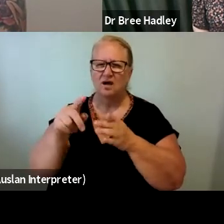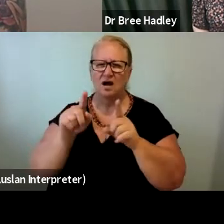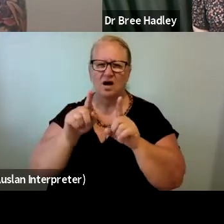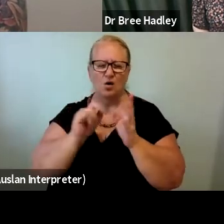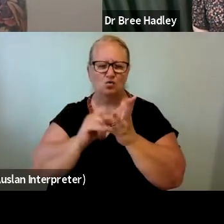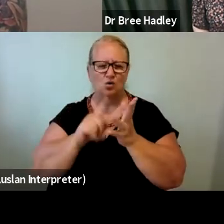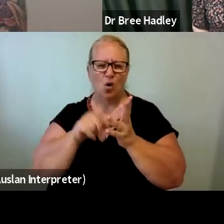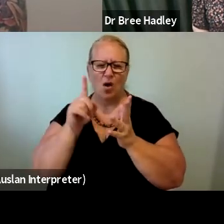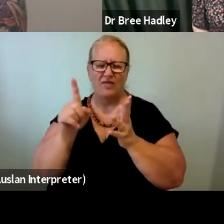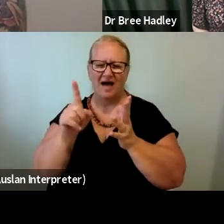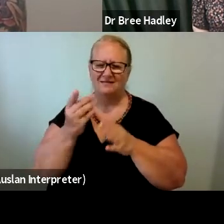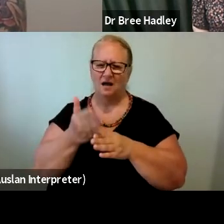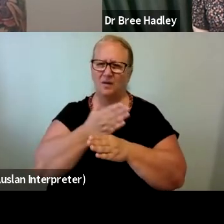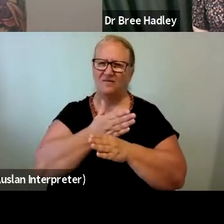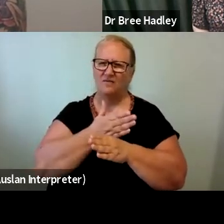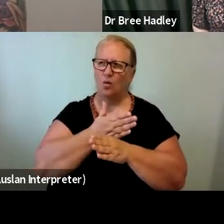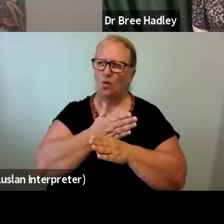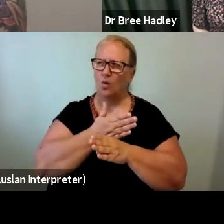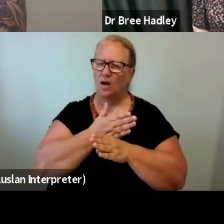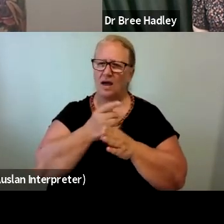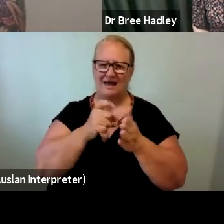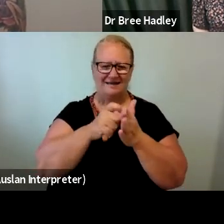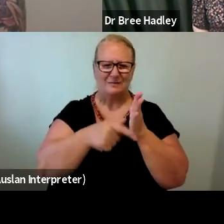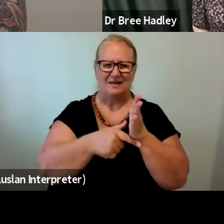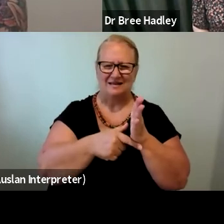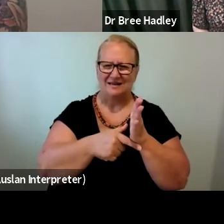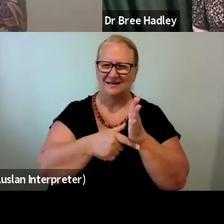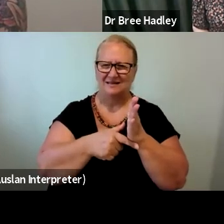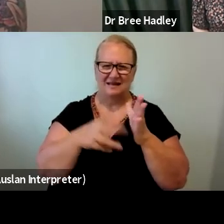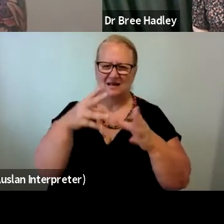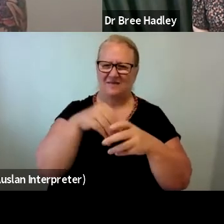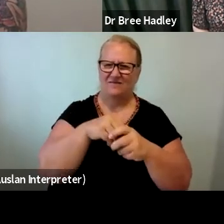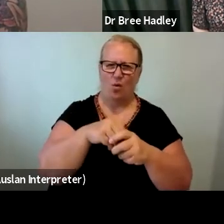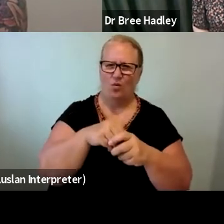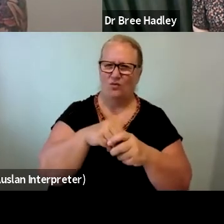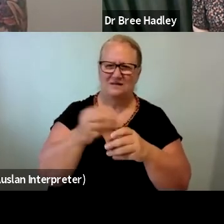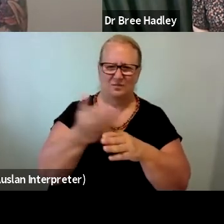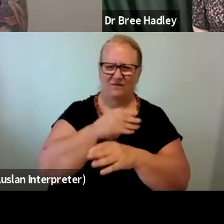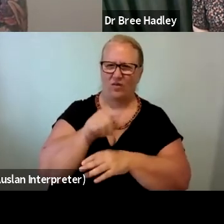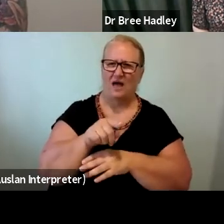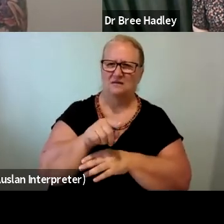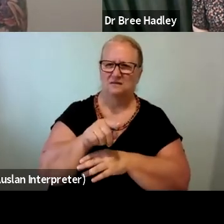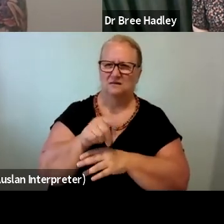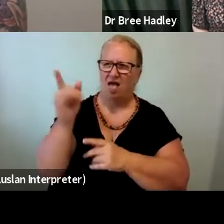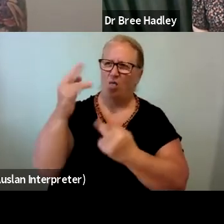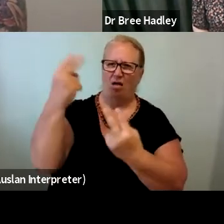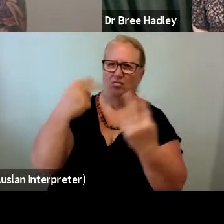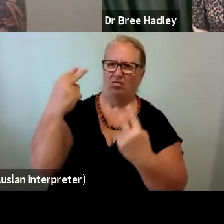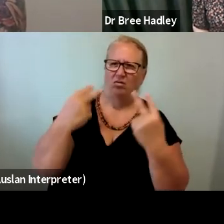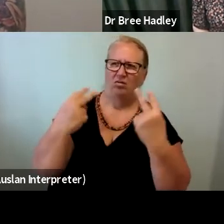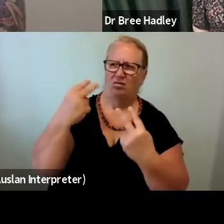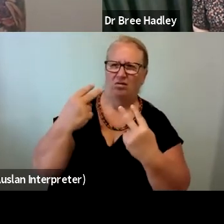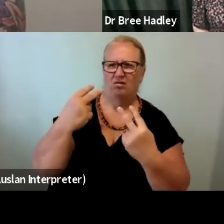And that's before disability even gets into the mix. And so then